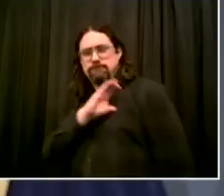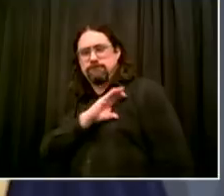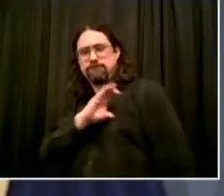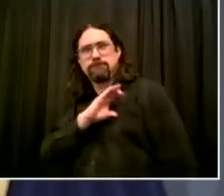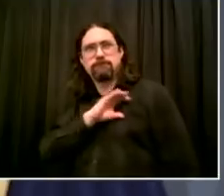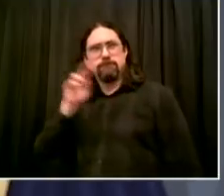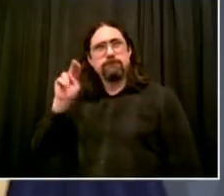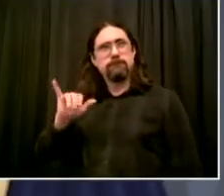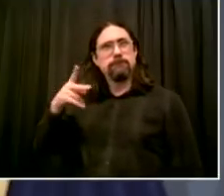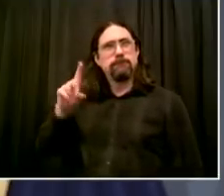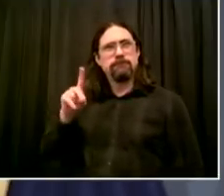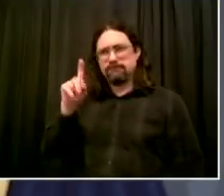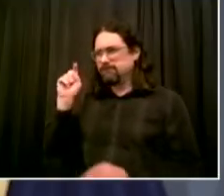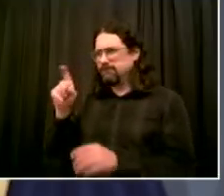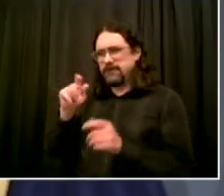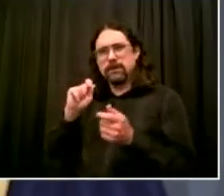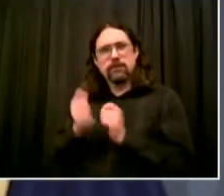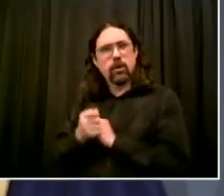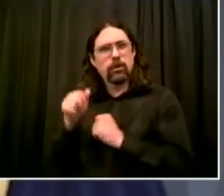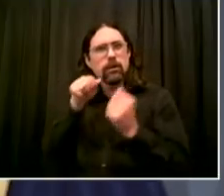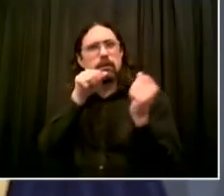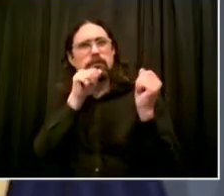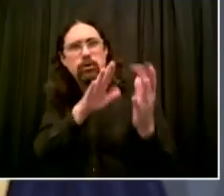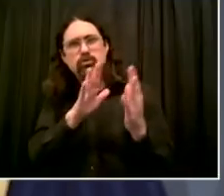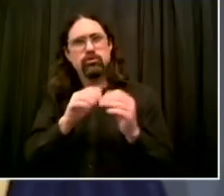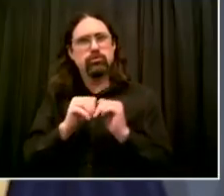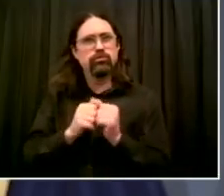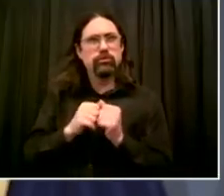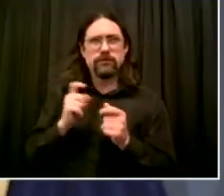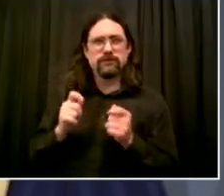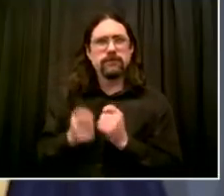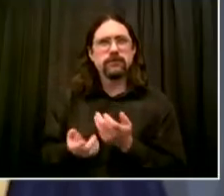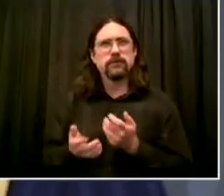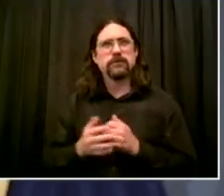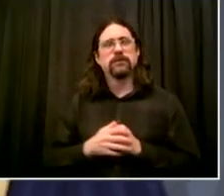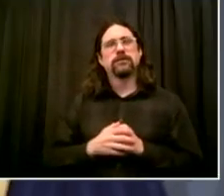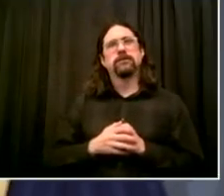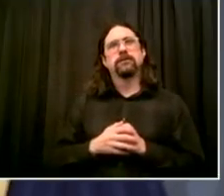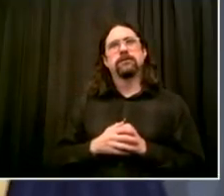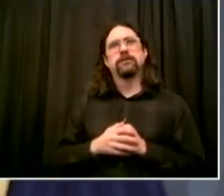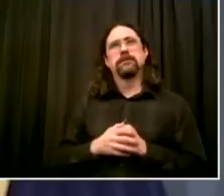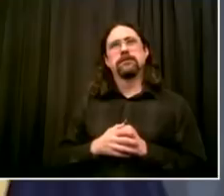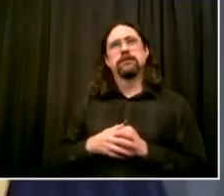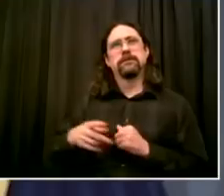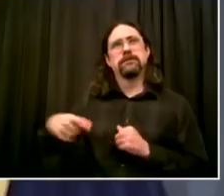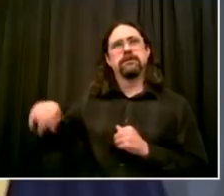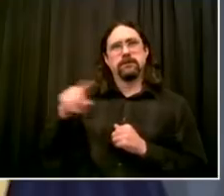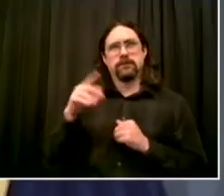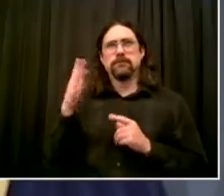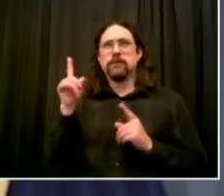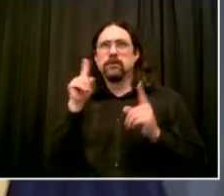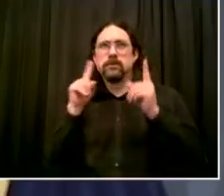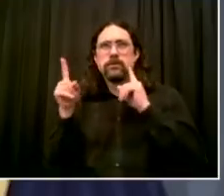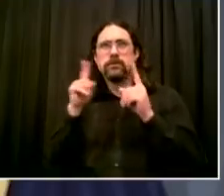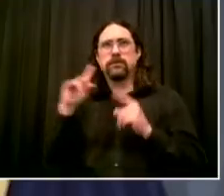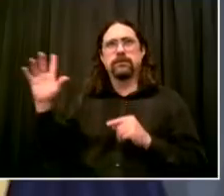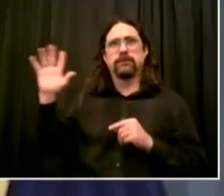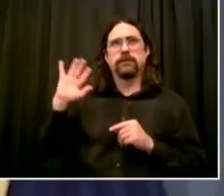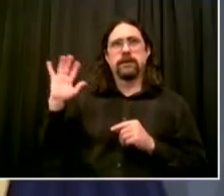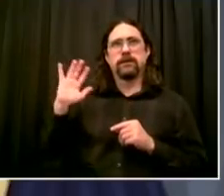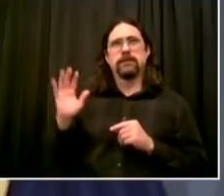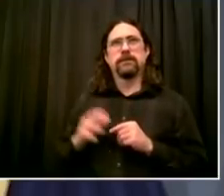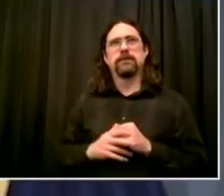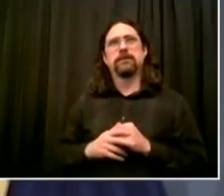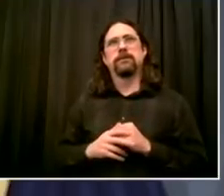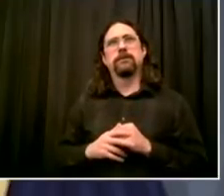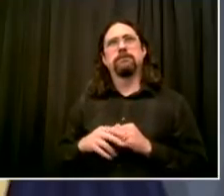in the past whenever there is a case of someone who is in mental distress and the police responds. There's been a lot